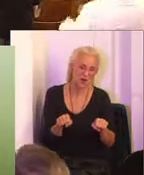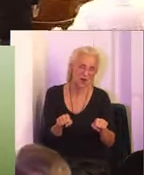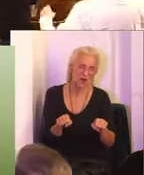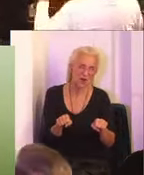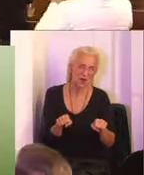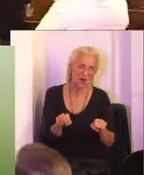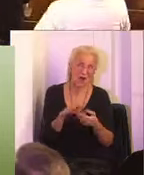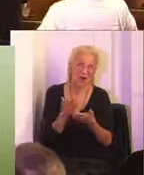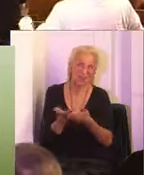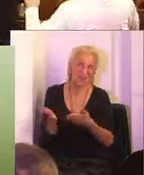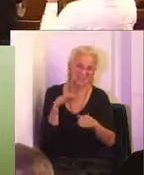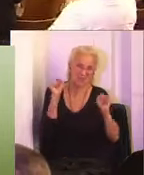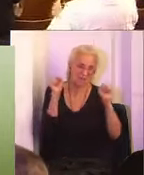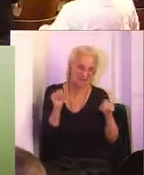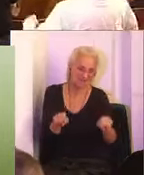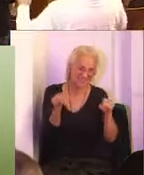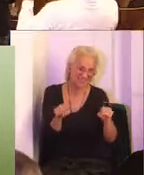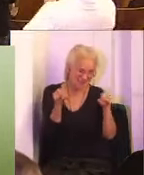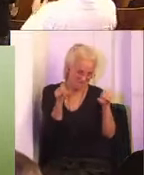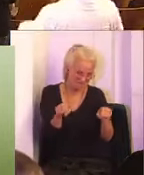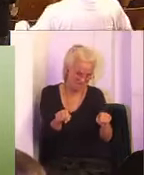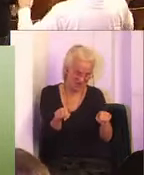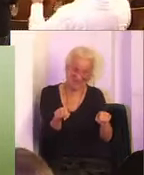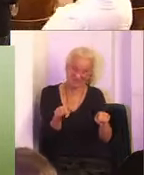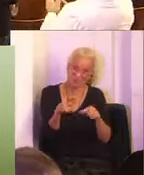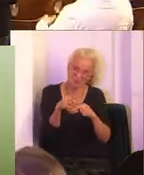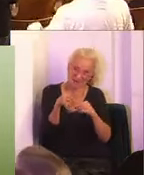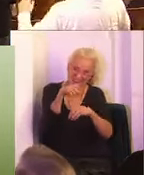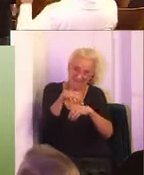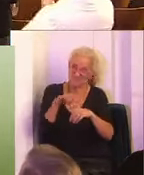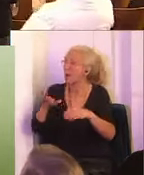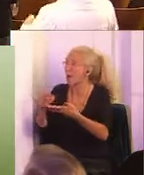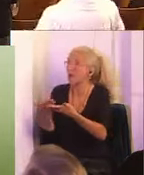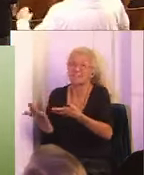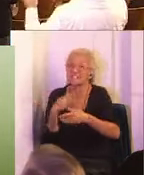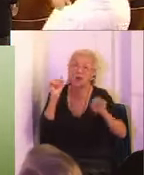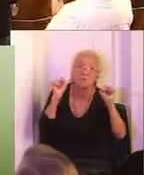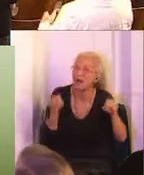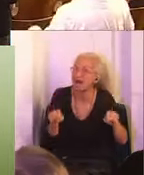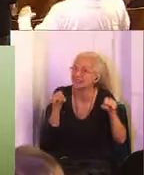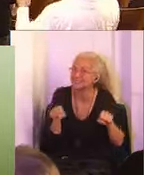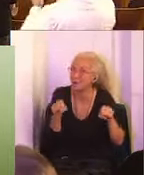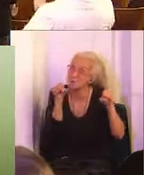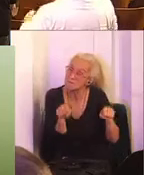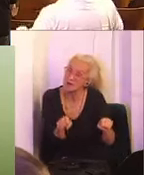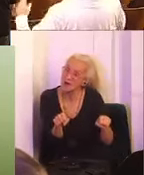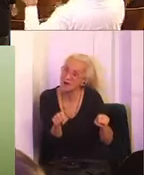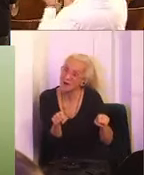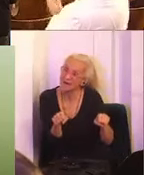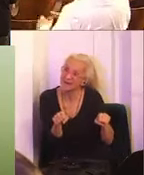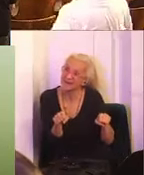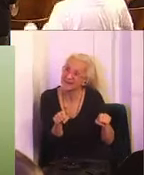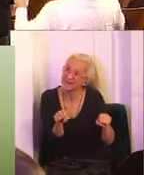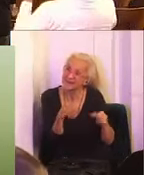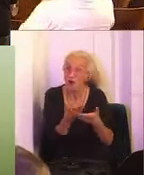possible. All things are possible. All things are